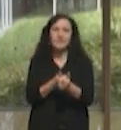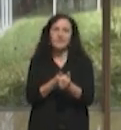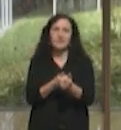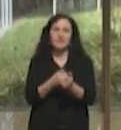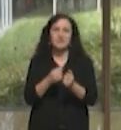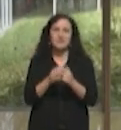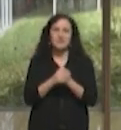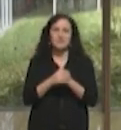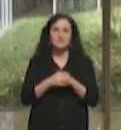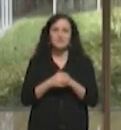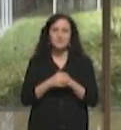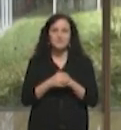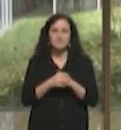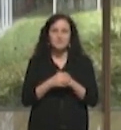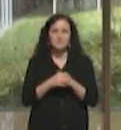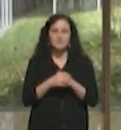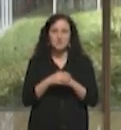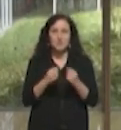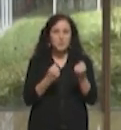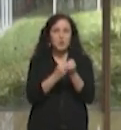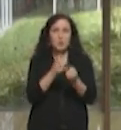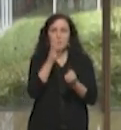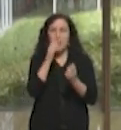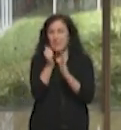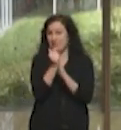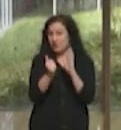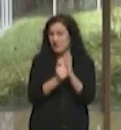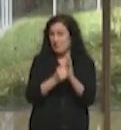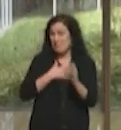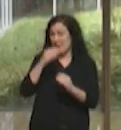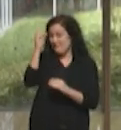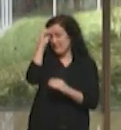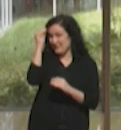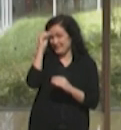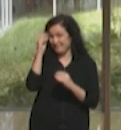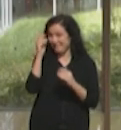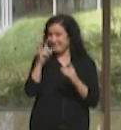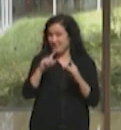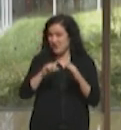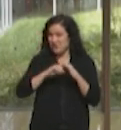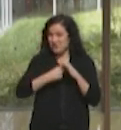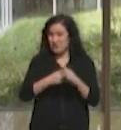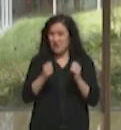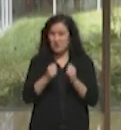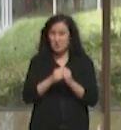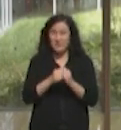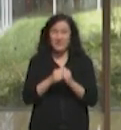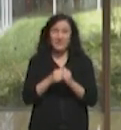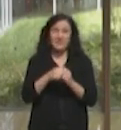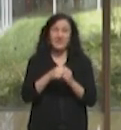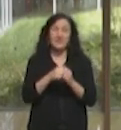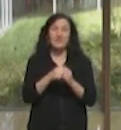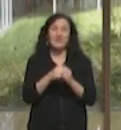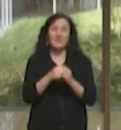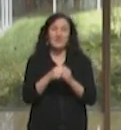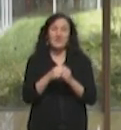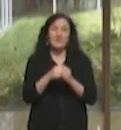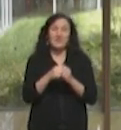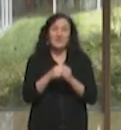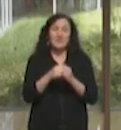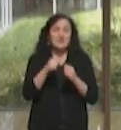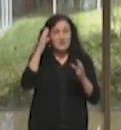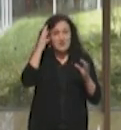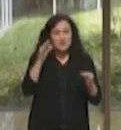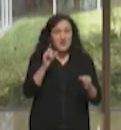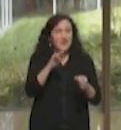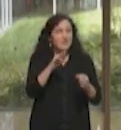sweeping, comprehensive pro-mom agenda, in my opinion, it starts with the decision of whether or not